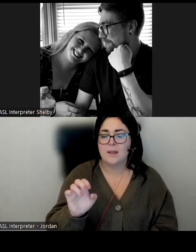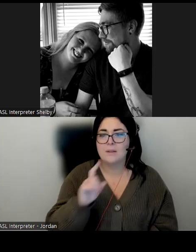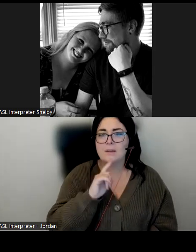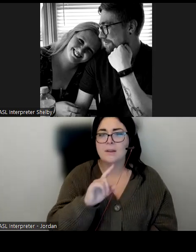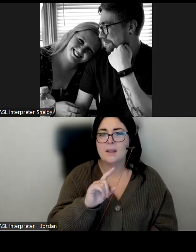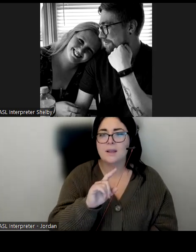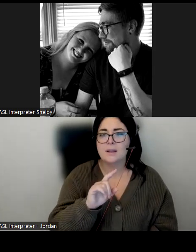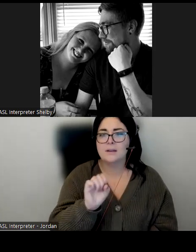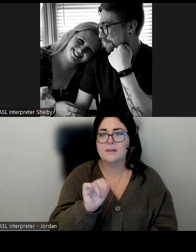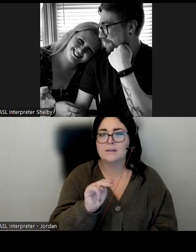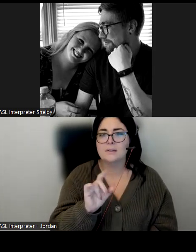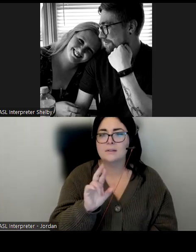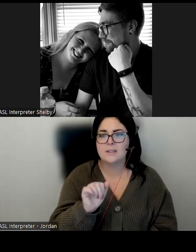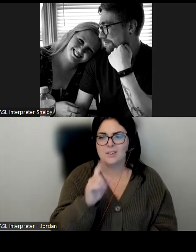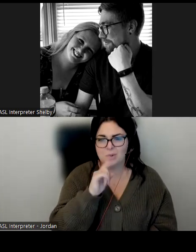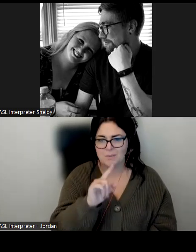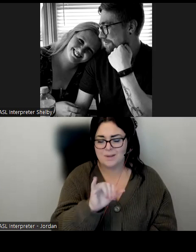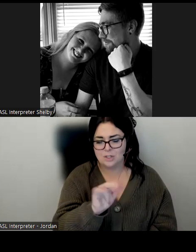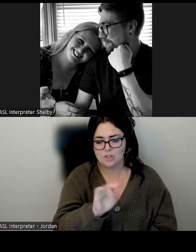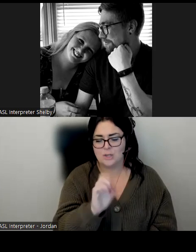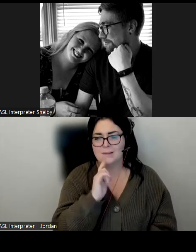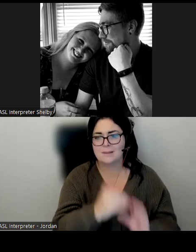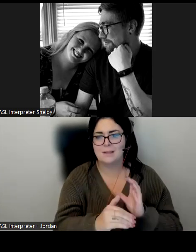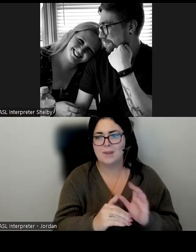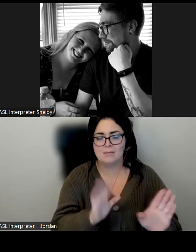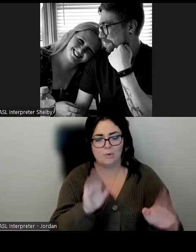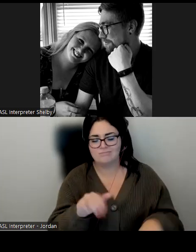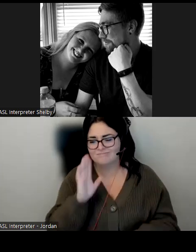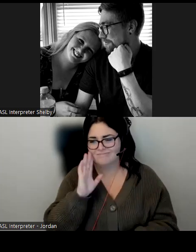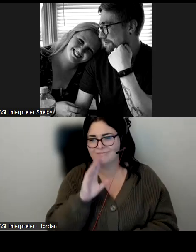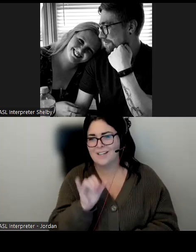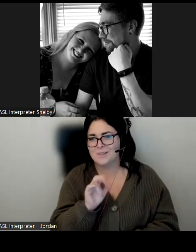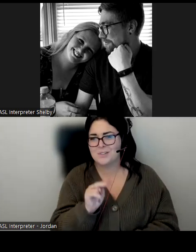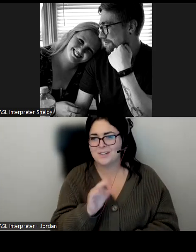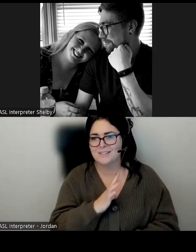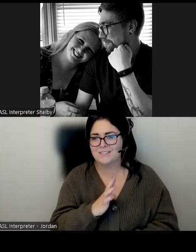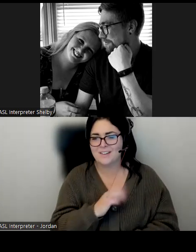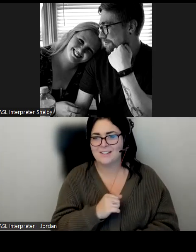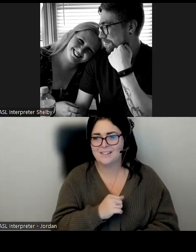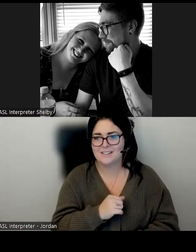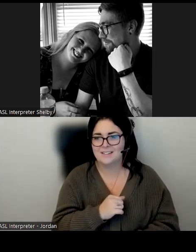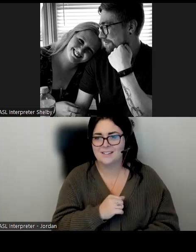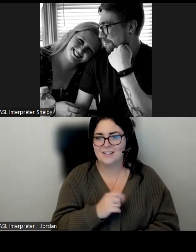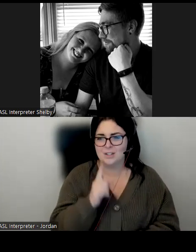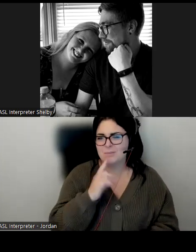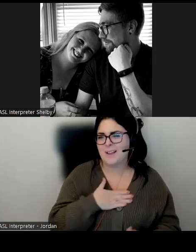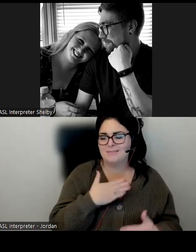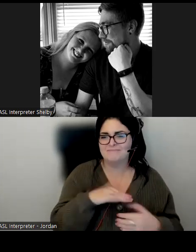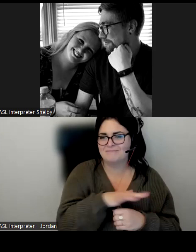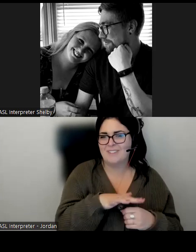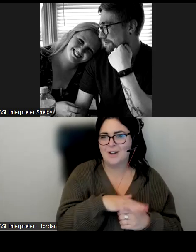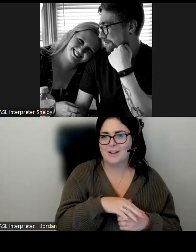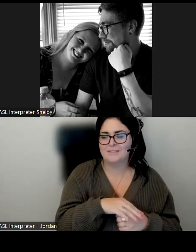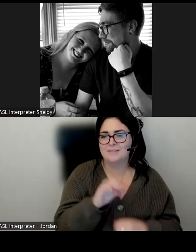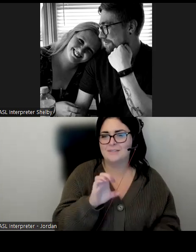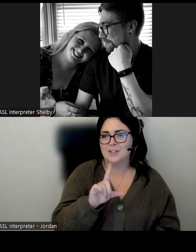know Jane, I have her contact information. Okay, perfect. Thank you so much. She's one of the clergy in my area that I work with. So yeah, I'll